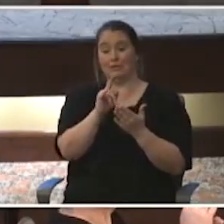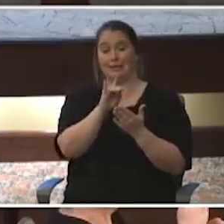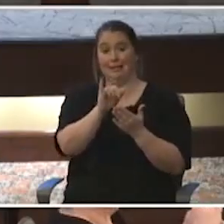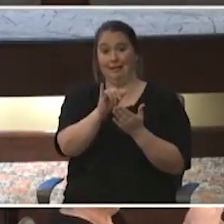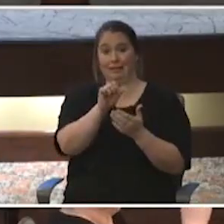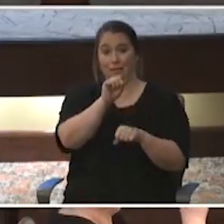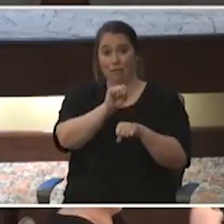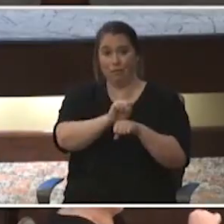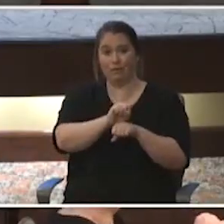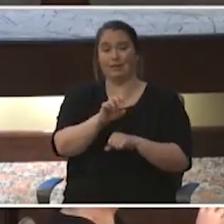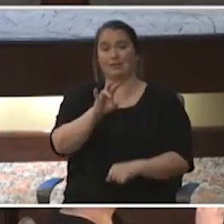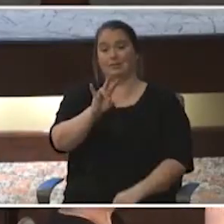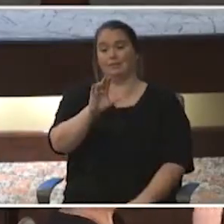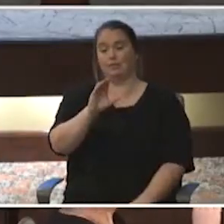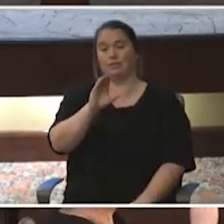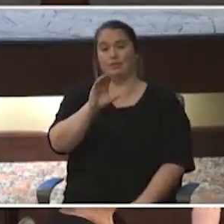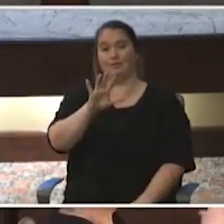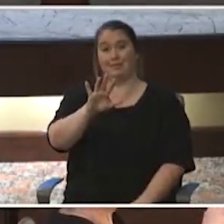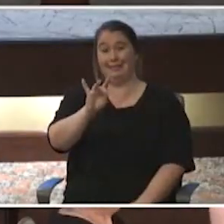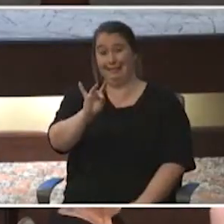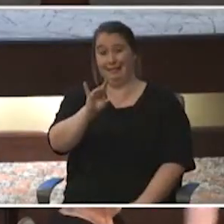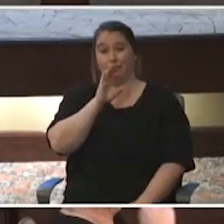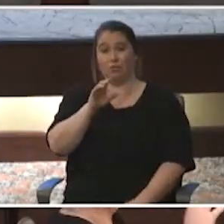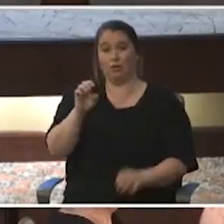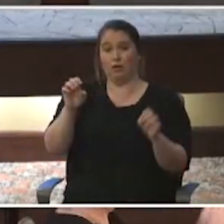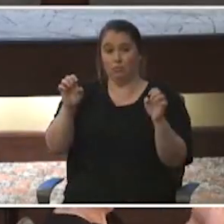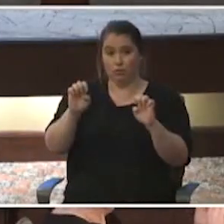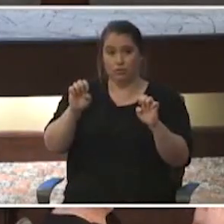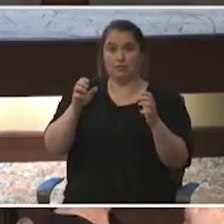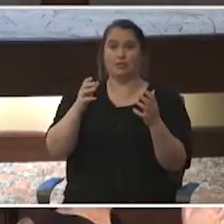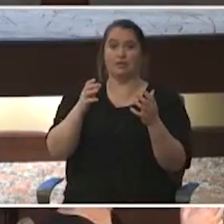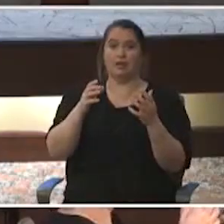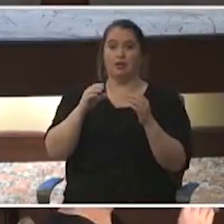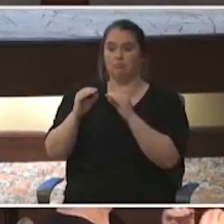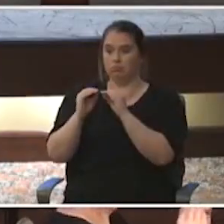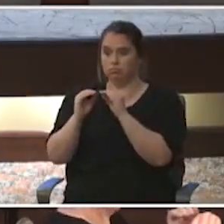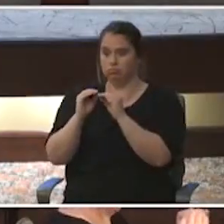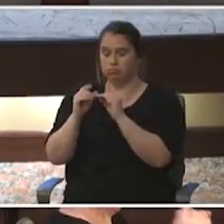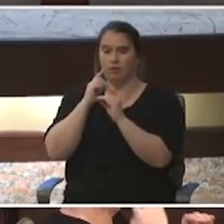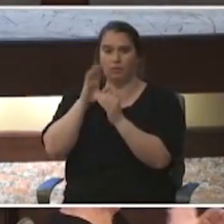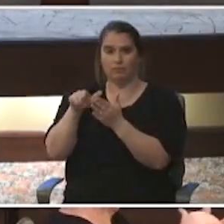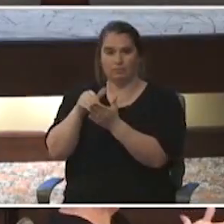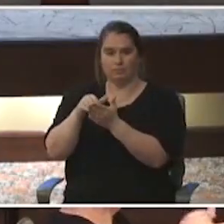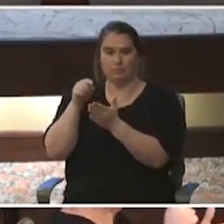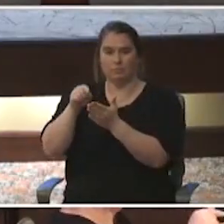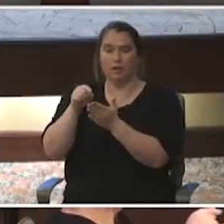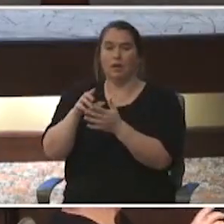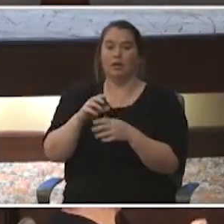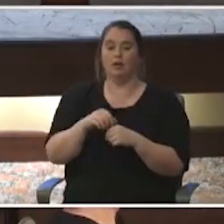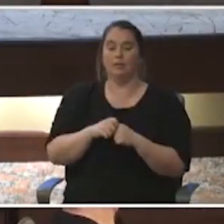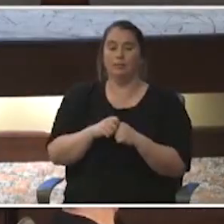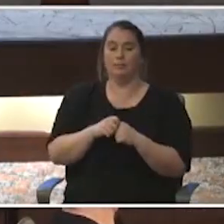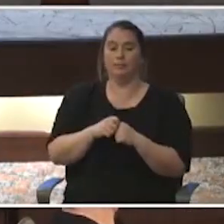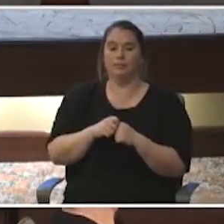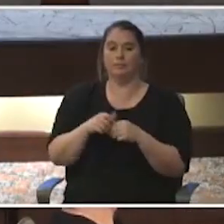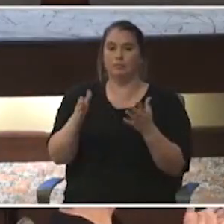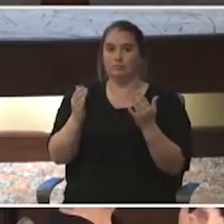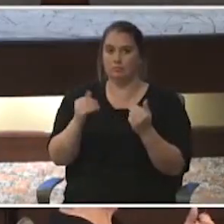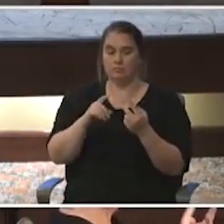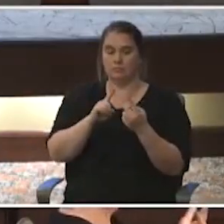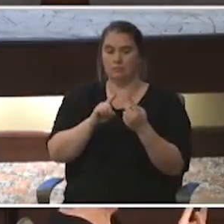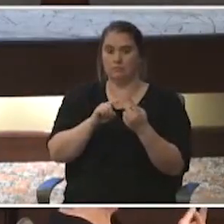Item 758 is a ratification for an emergency sewer repair under 2420 Washington in extremely